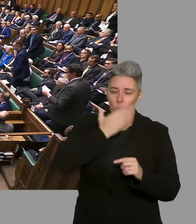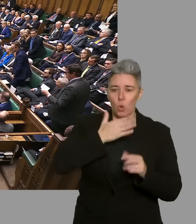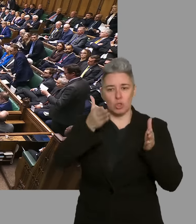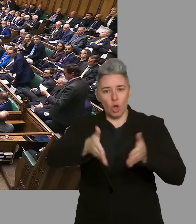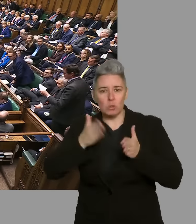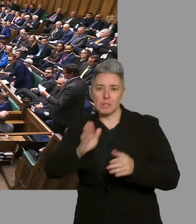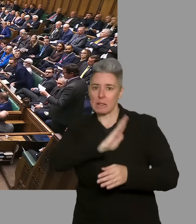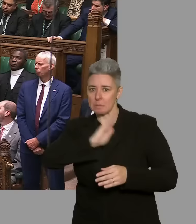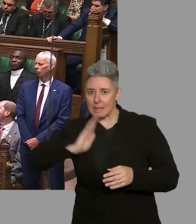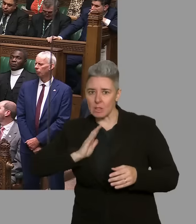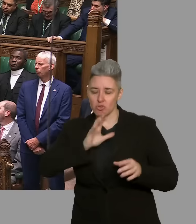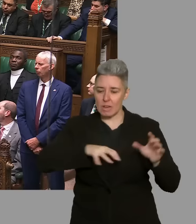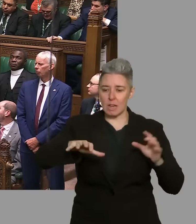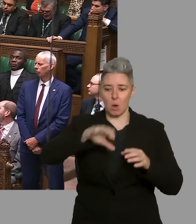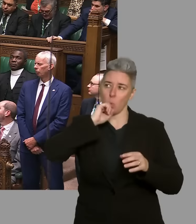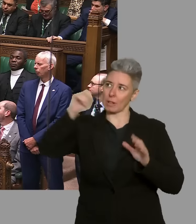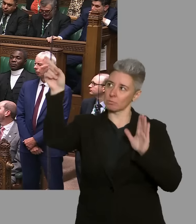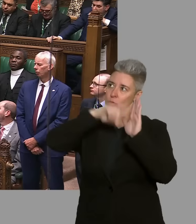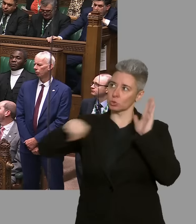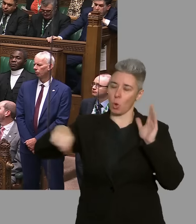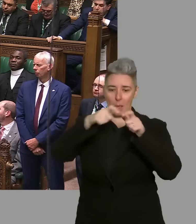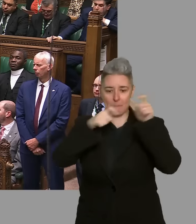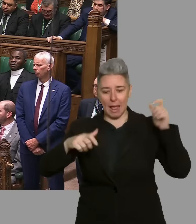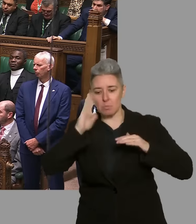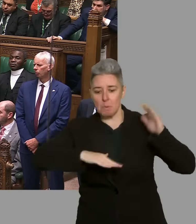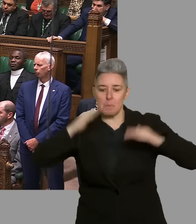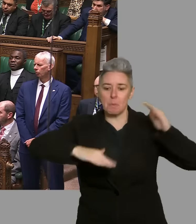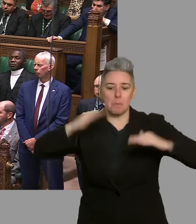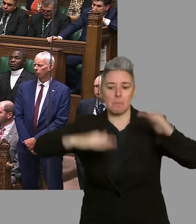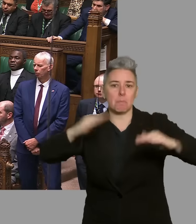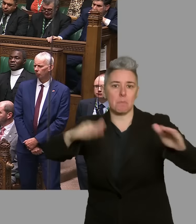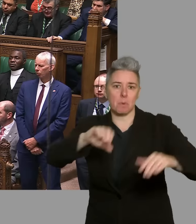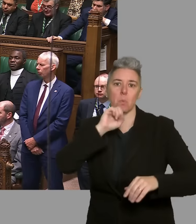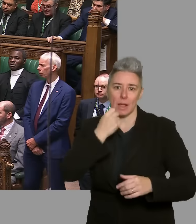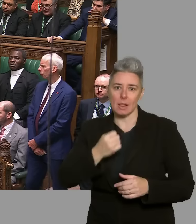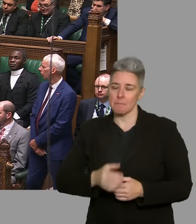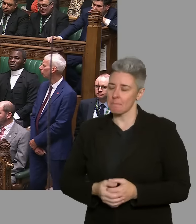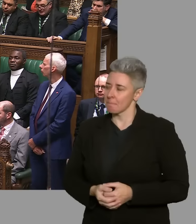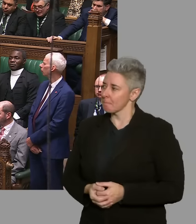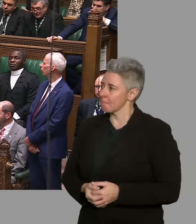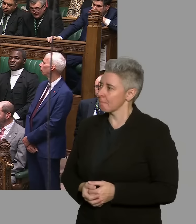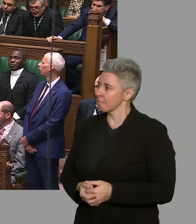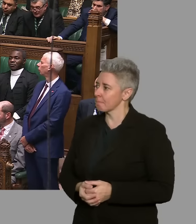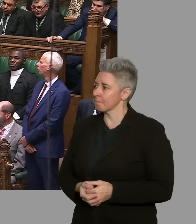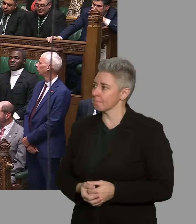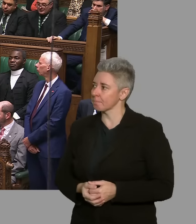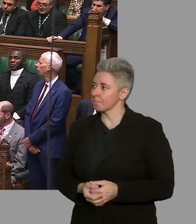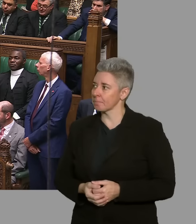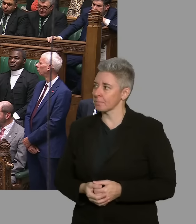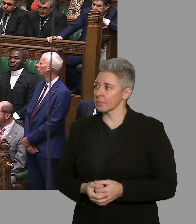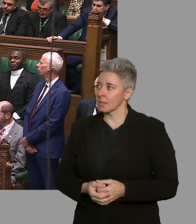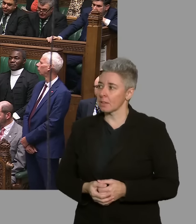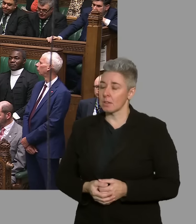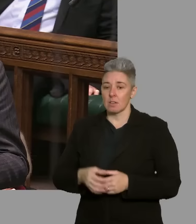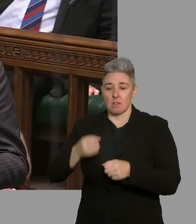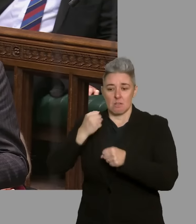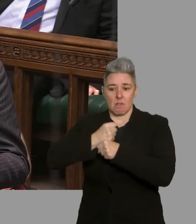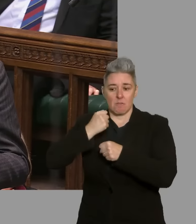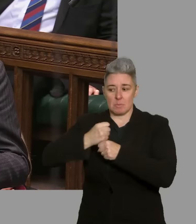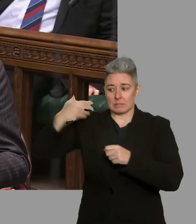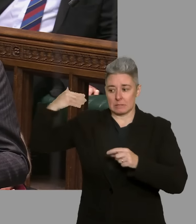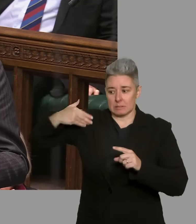Prime Minister, successive governments impose massive environmental tariffs on customers using